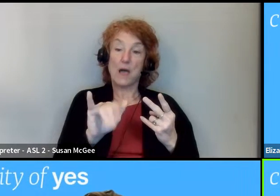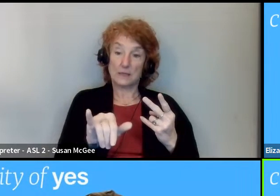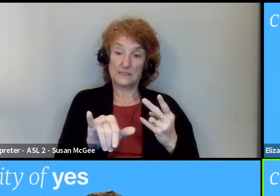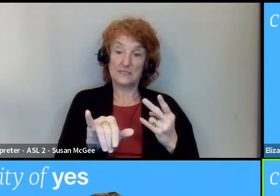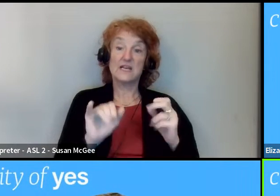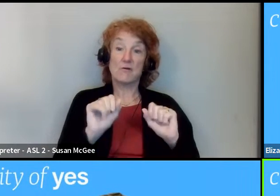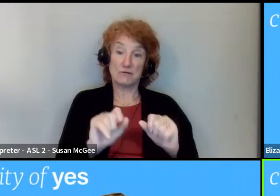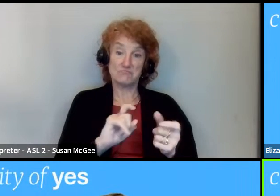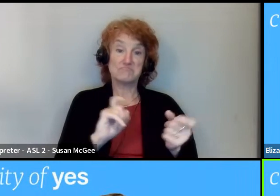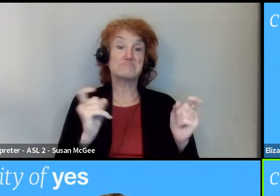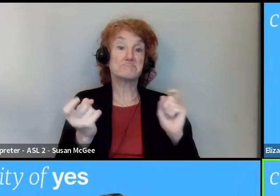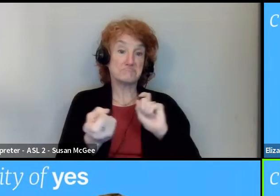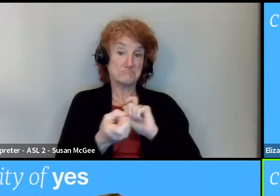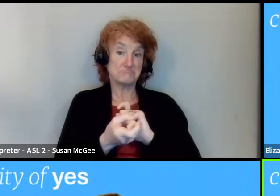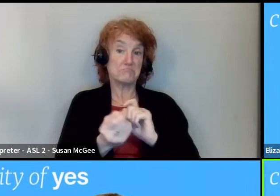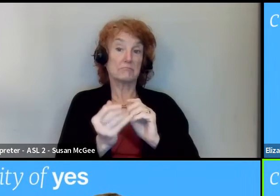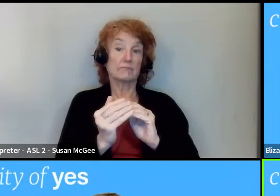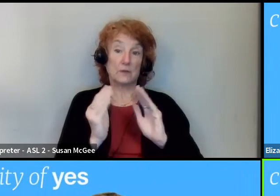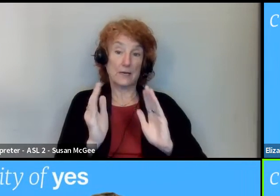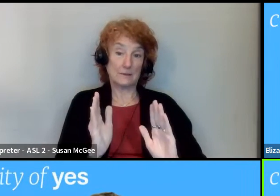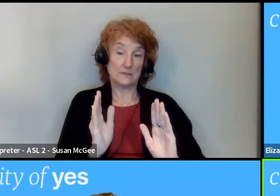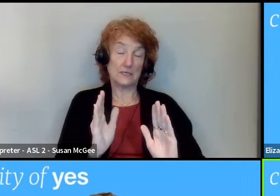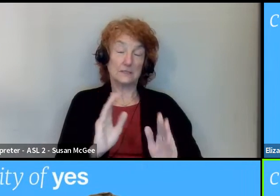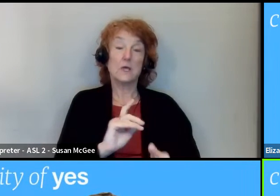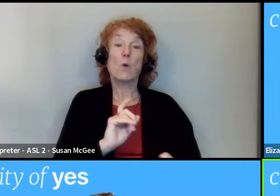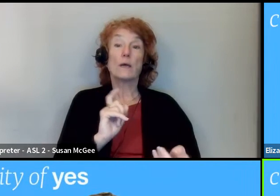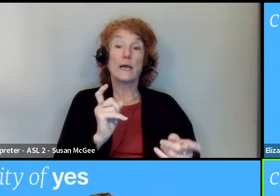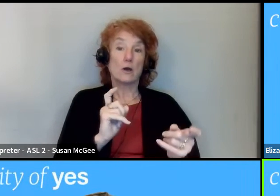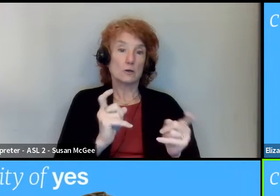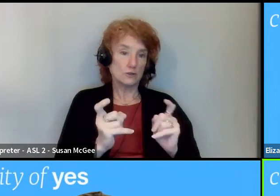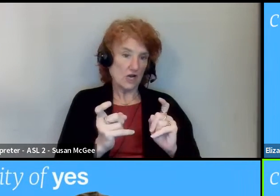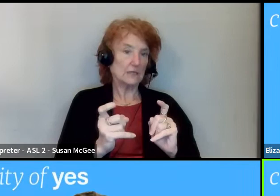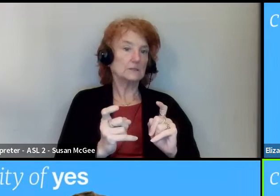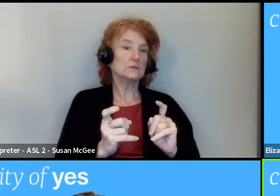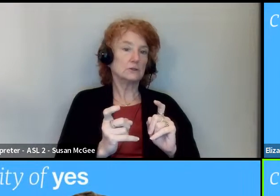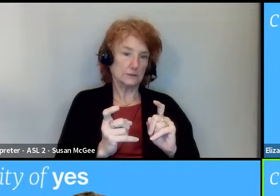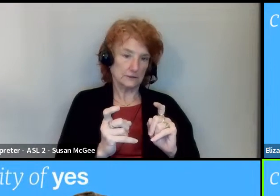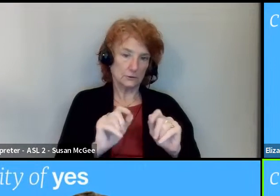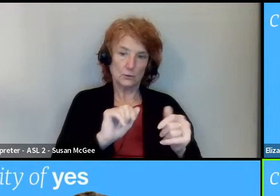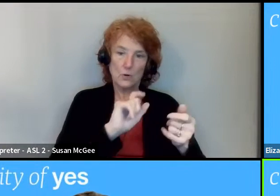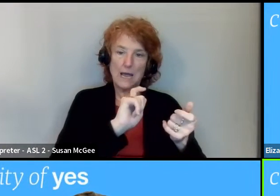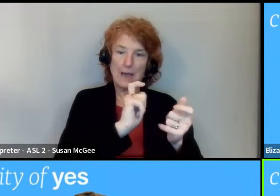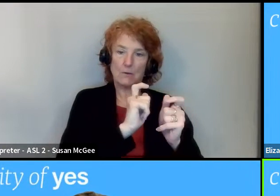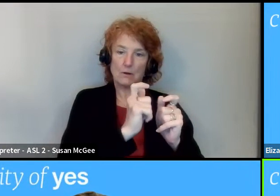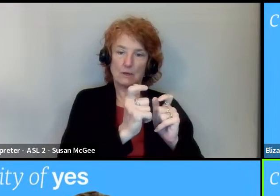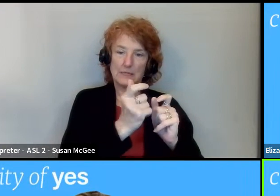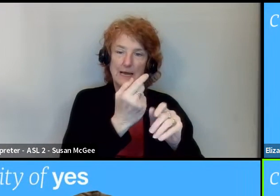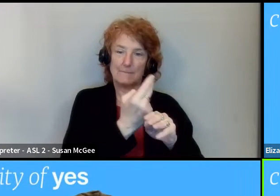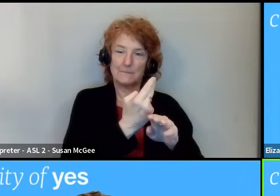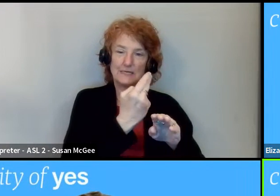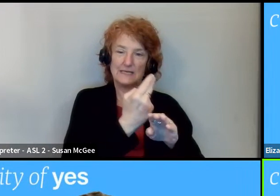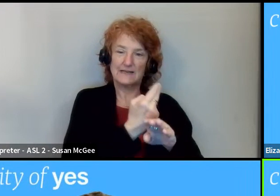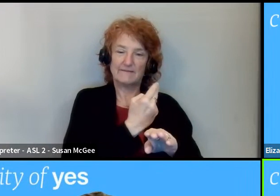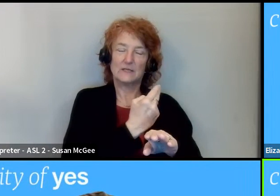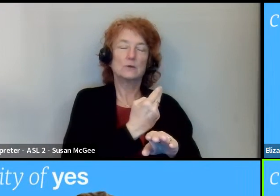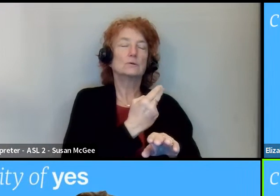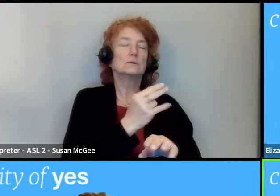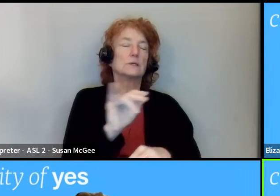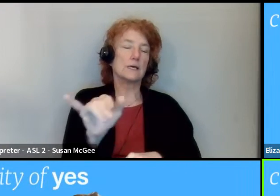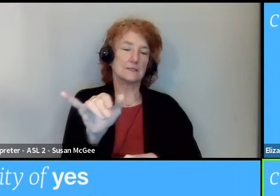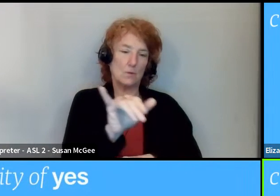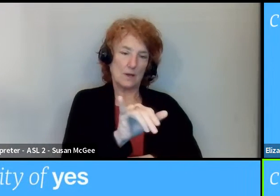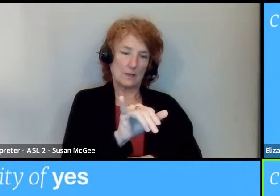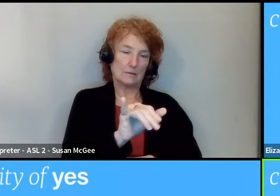making changes to our adaptive reuse regulations as well, to enable creation of new housing in existing